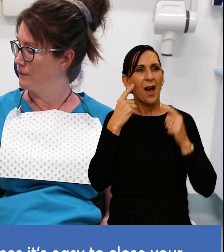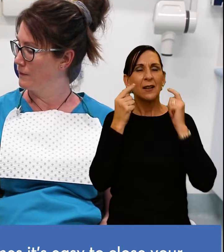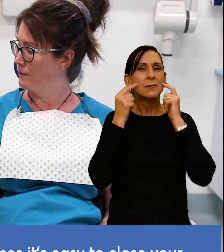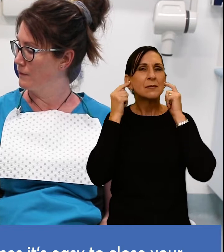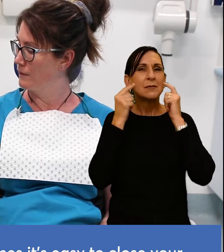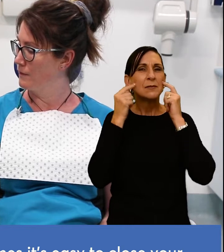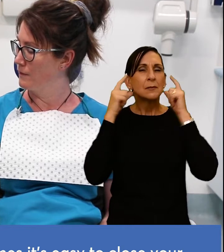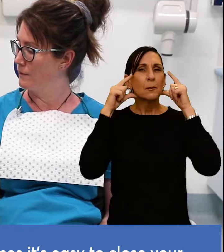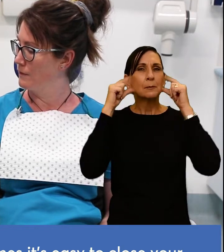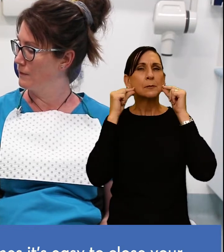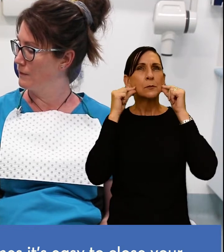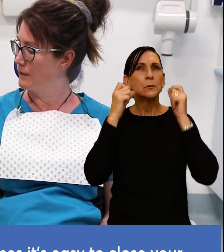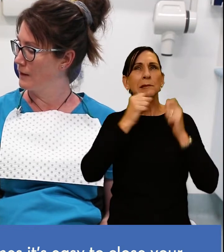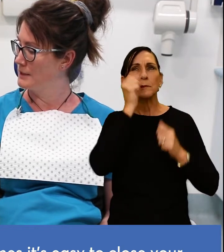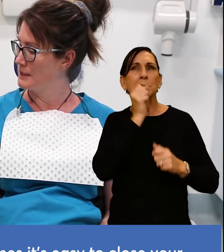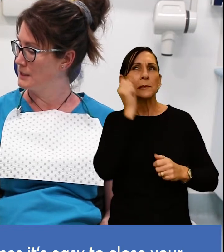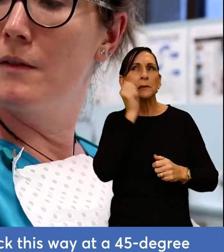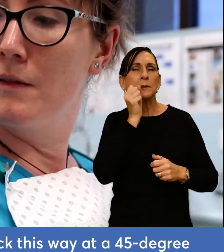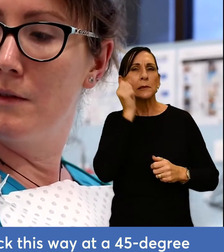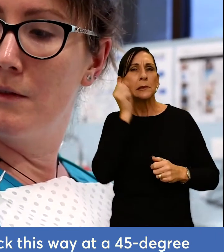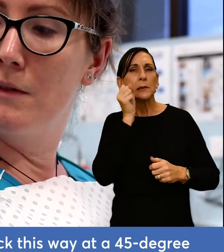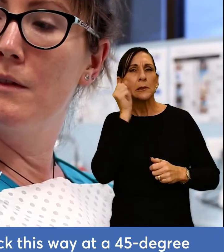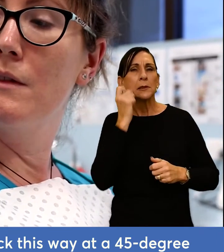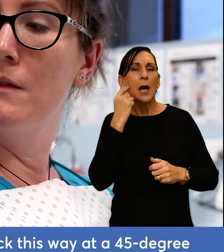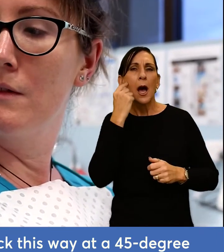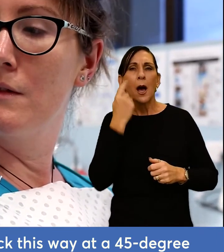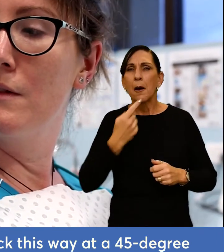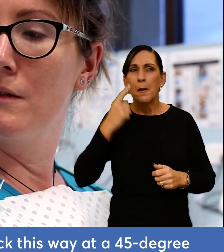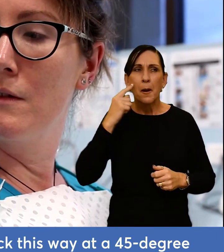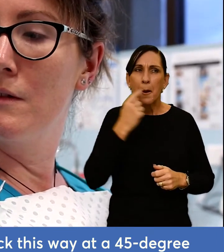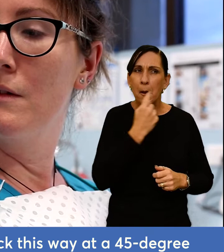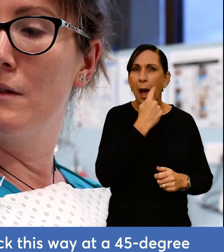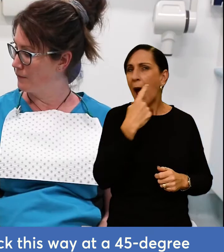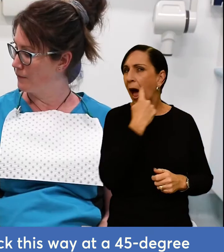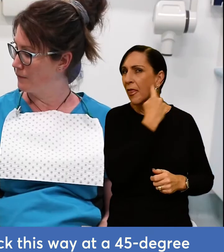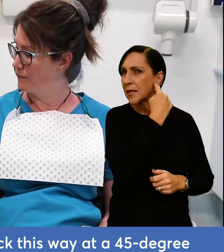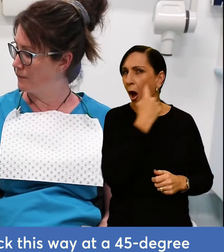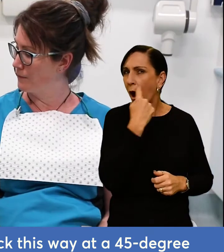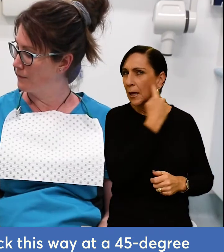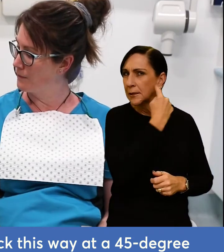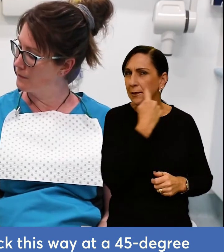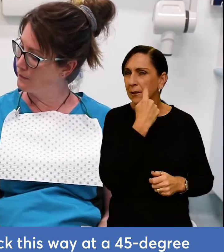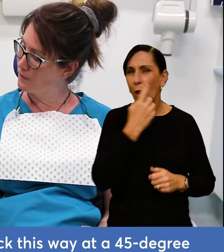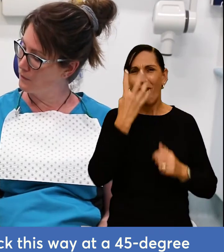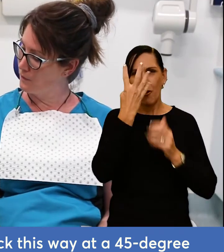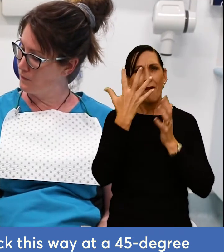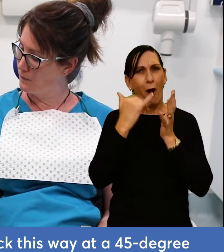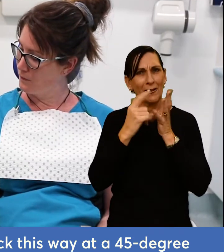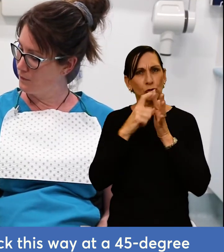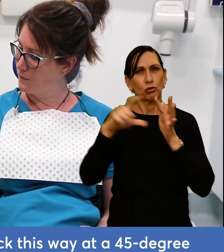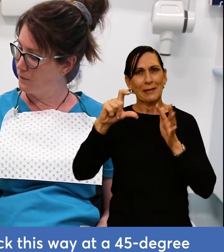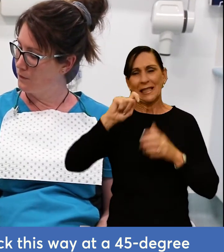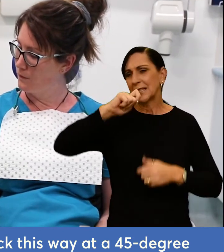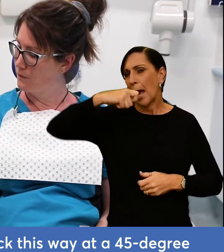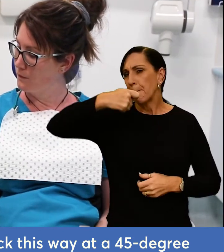Sometimes it's easier to close your mouth at the side, and then we angle the toothbrush back, coming back this